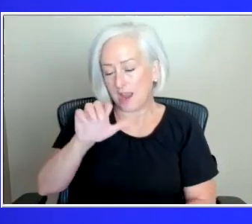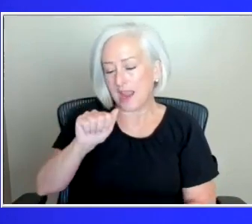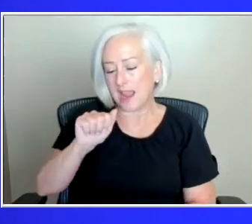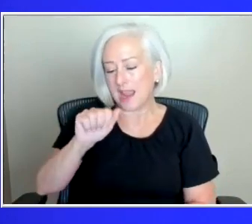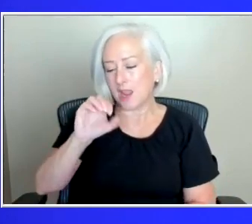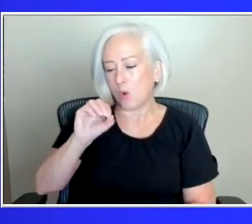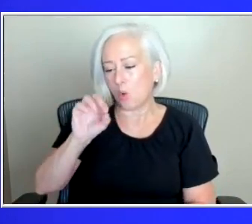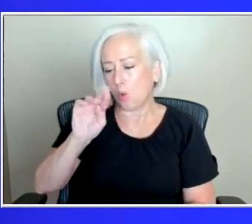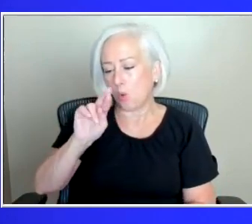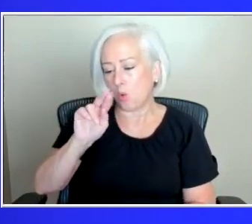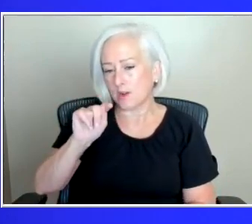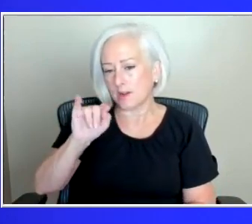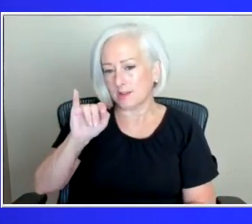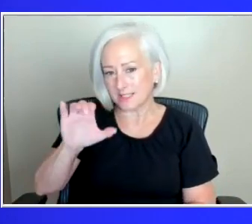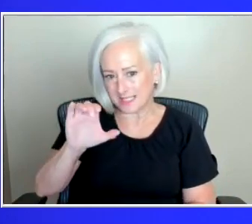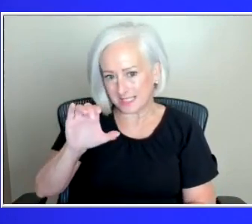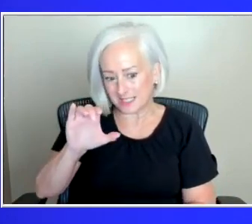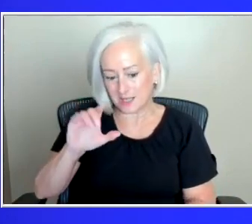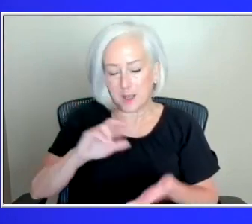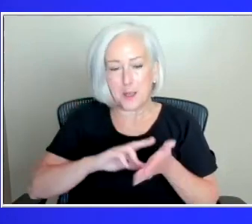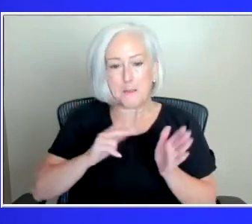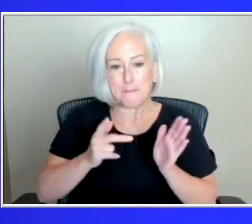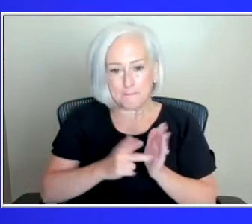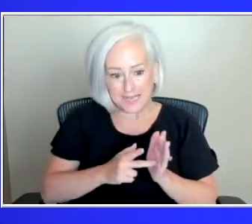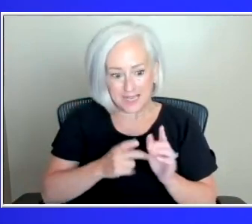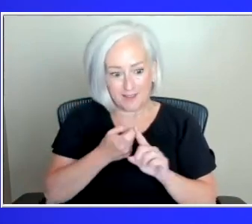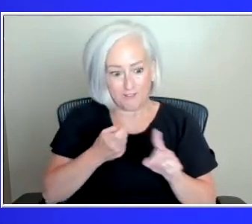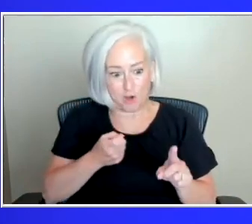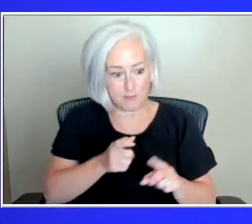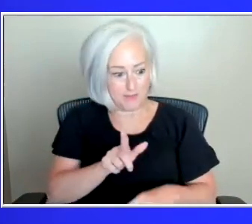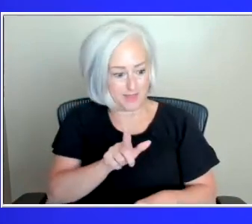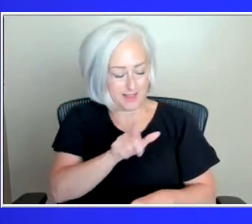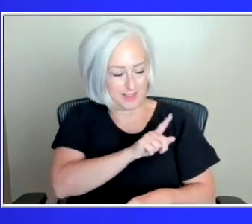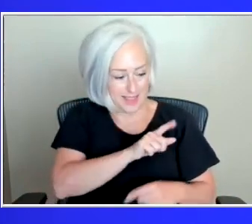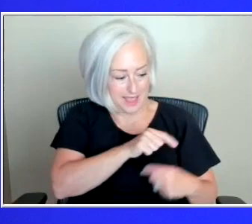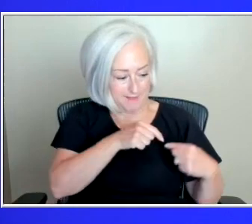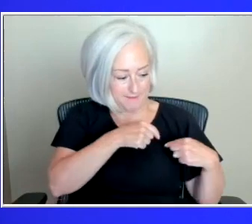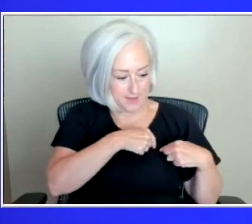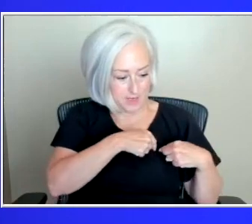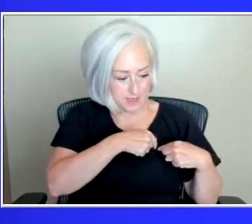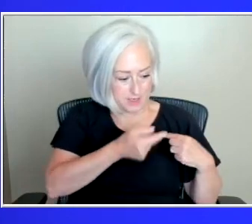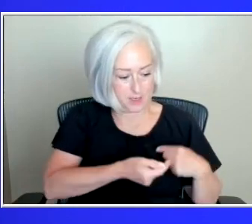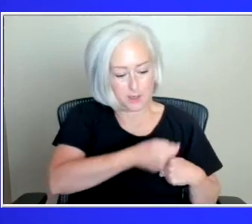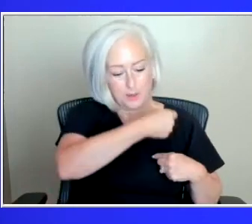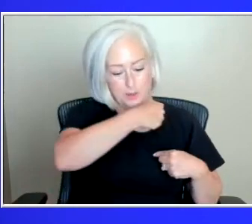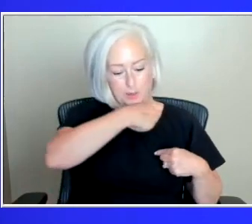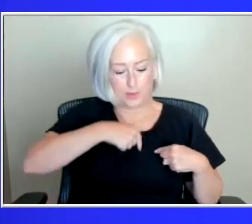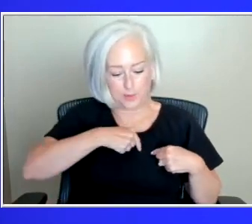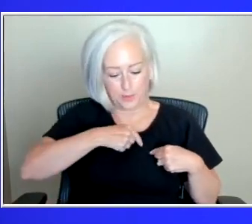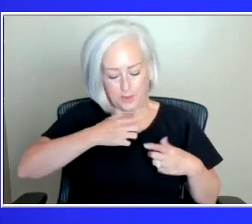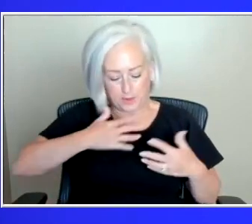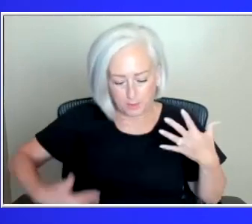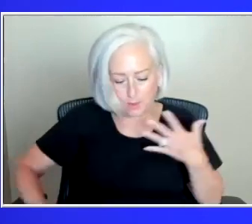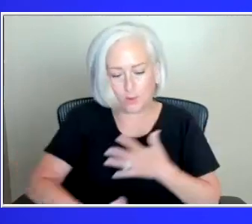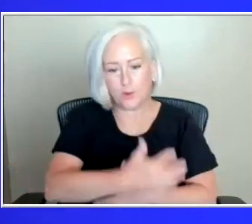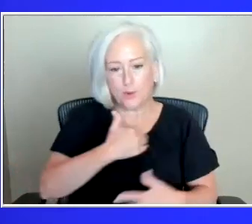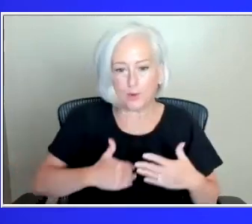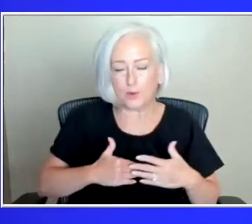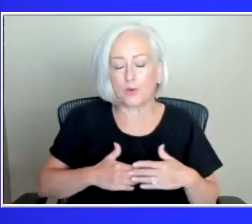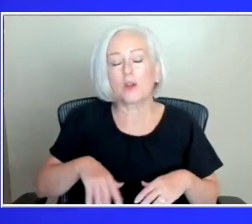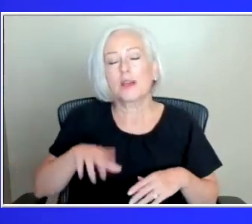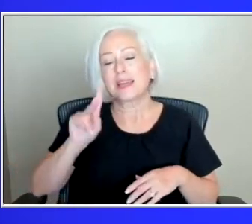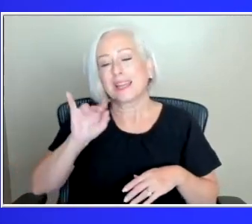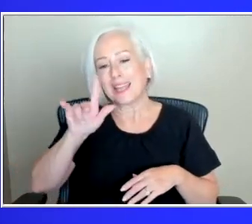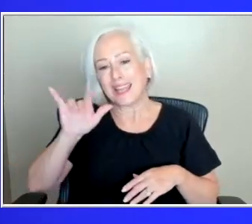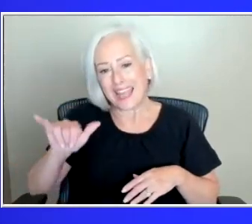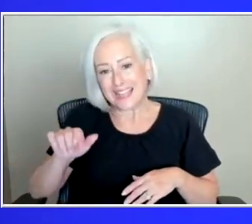goes through, pumping from the left side of the heart, going to the rest of the body. Her valve was a pulmonic, which sits right beside the aortic valve, which is the valve